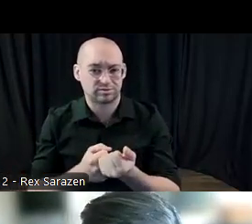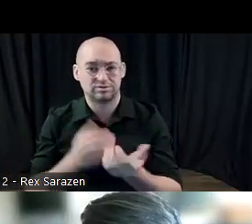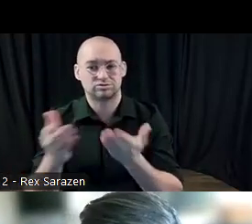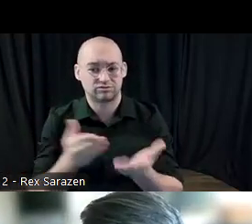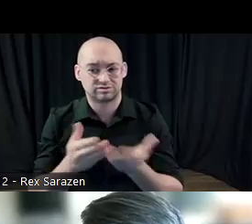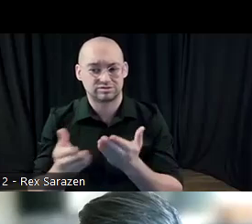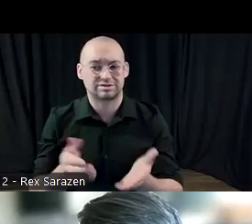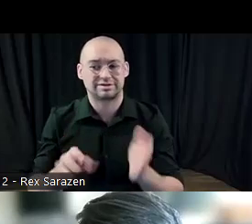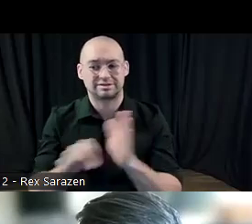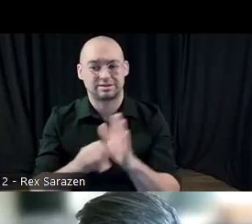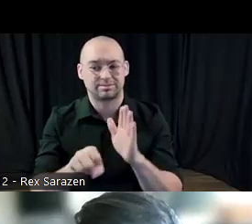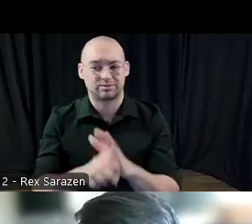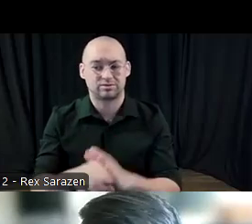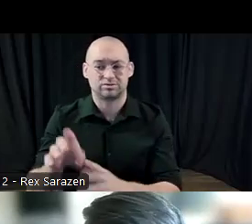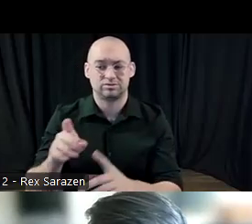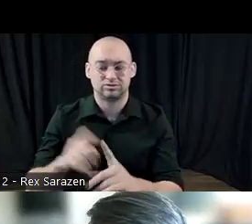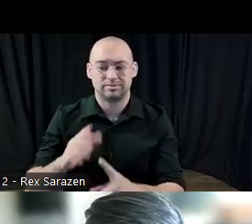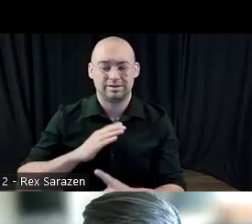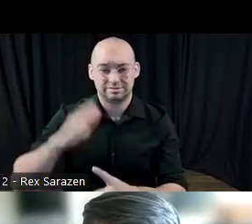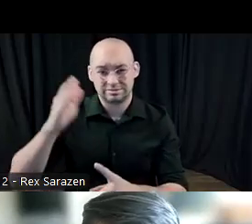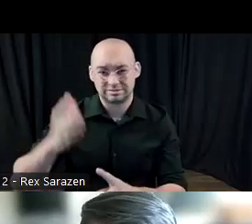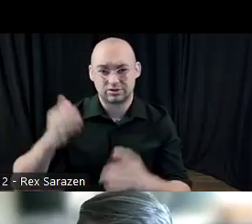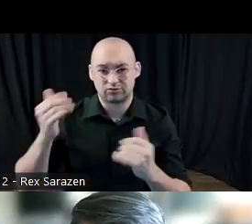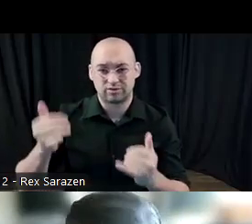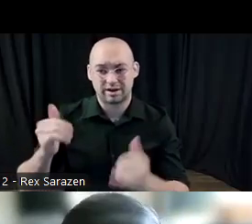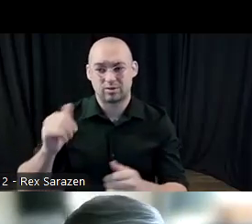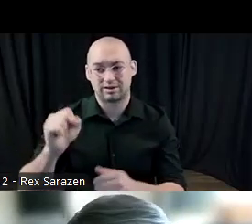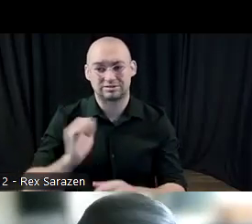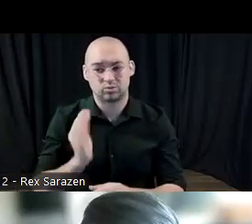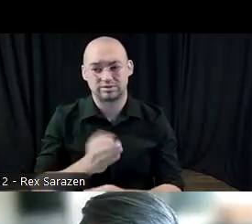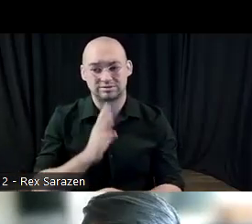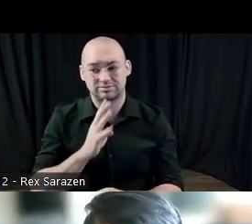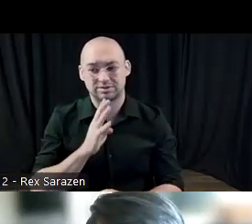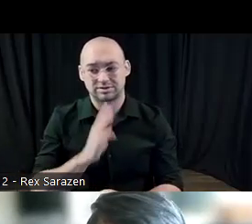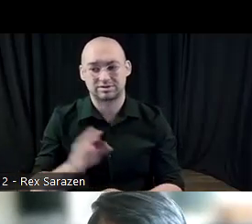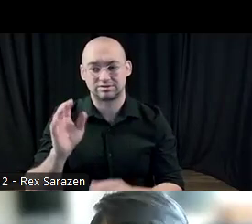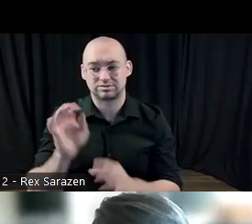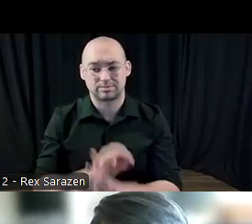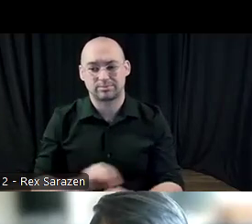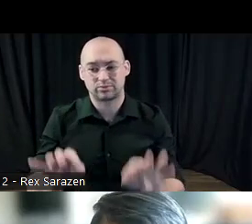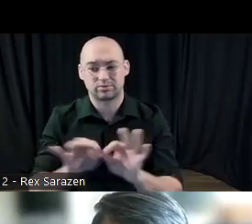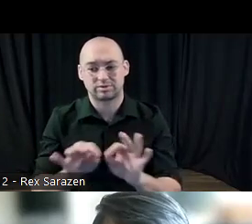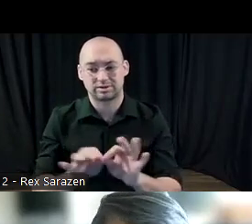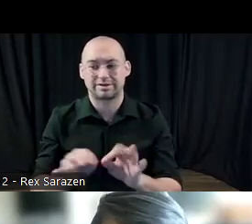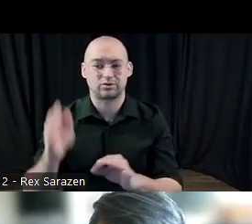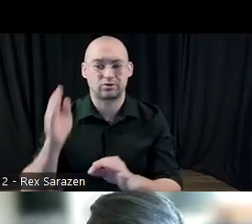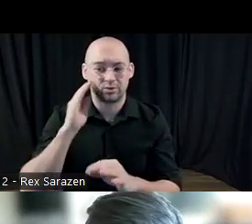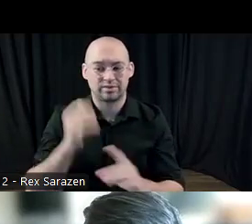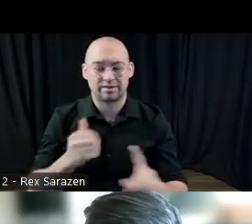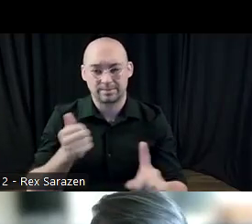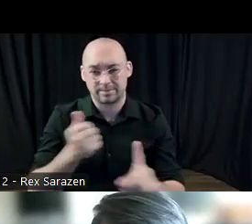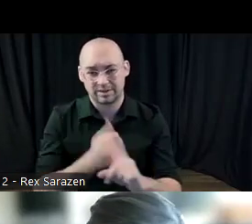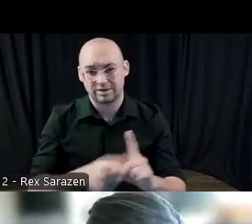instance, to my son right now as we speak. It's so important to know that the impact, whether it's